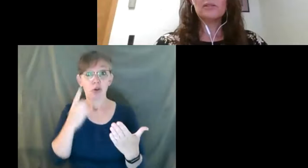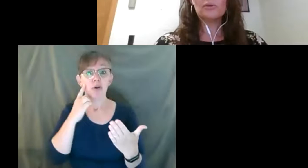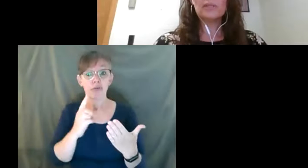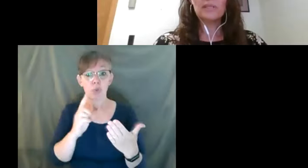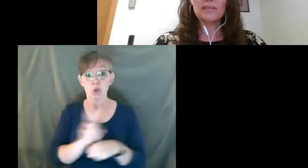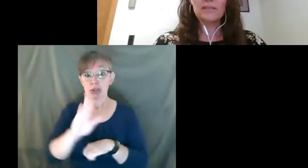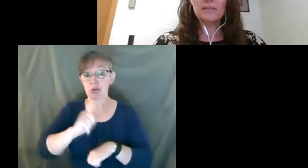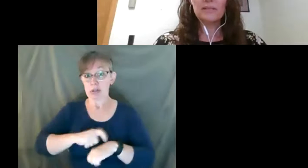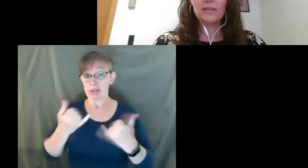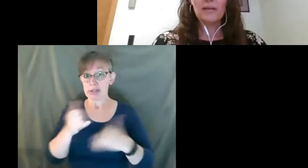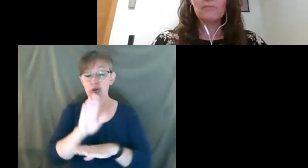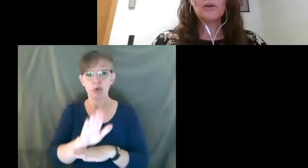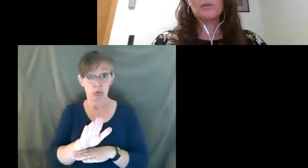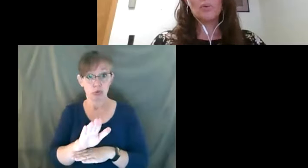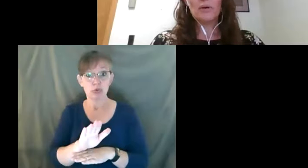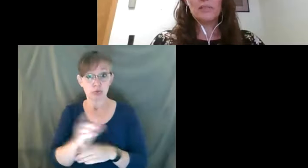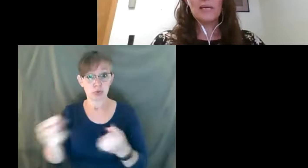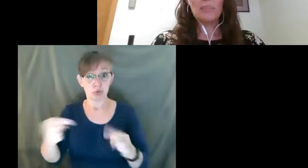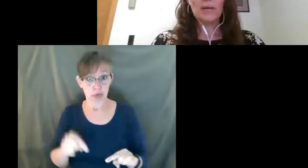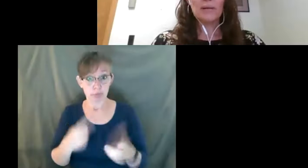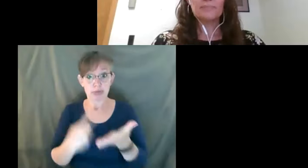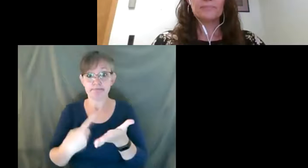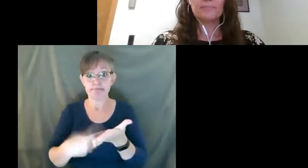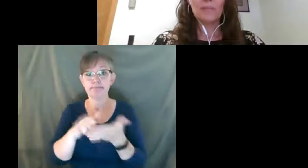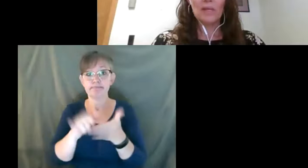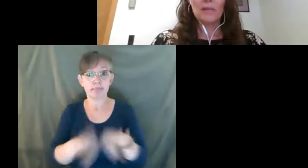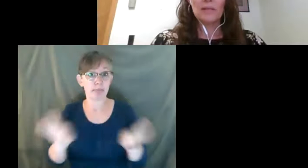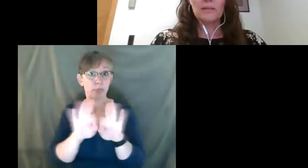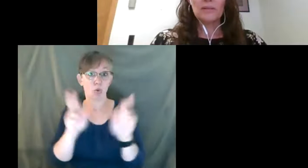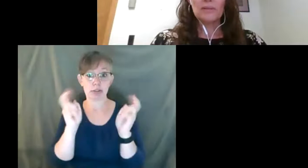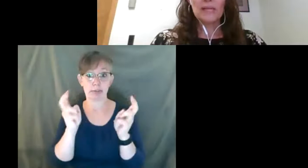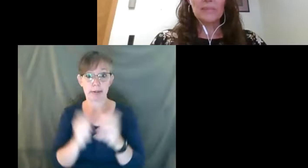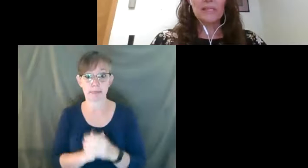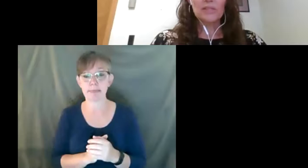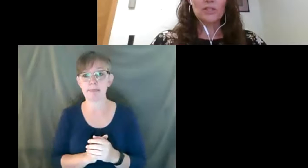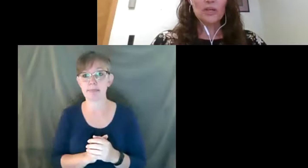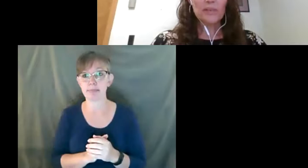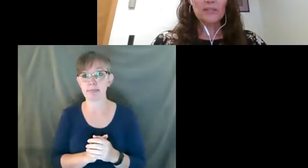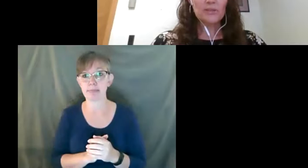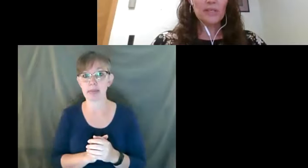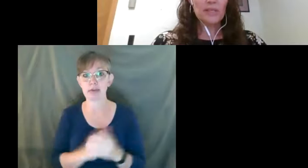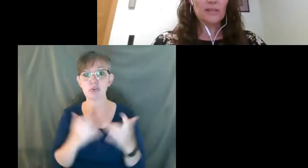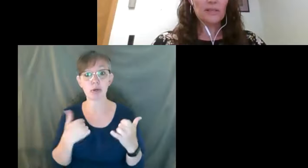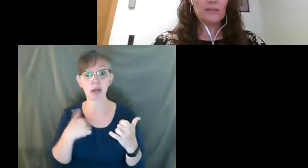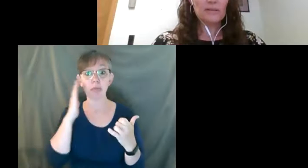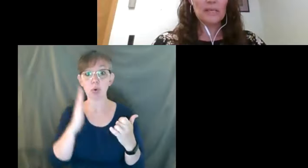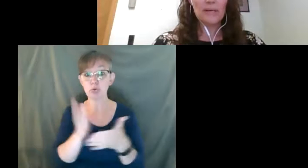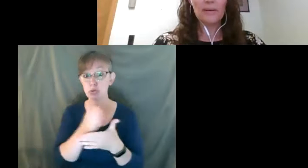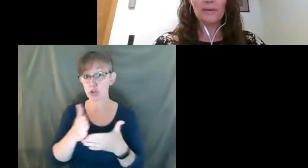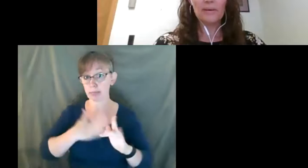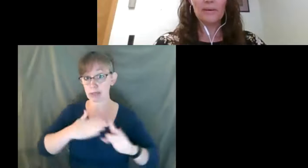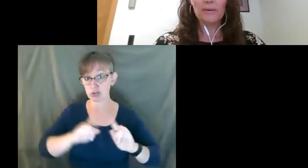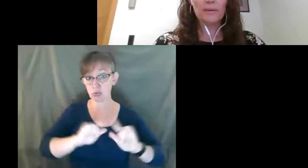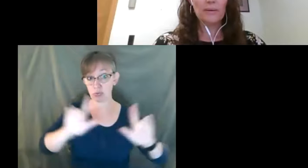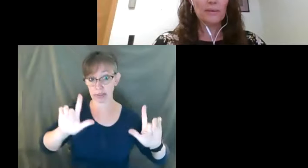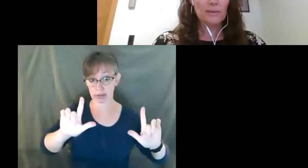me to discuss this very important topic. So let me share my screen here.